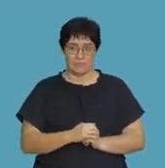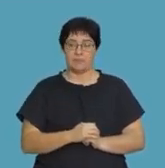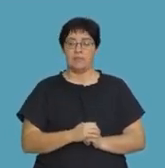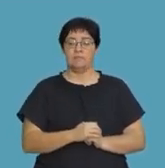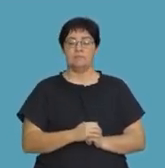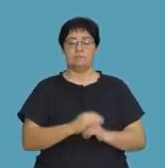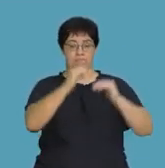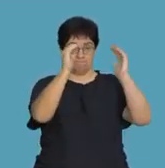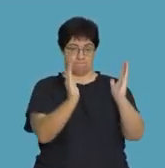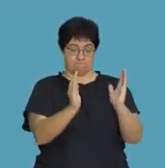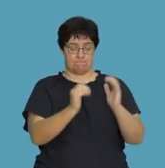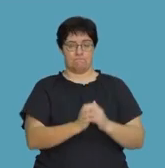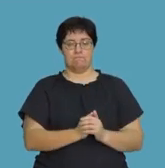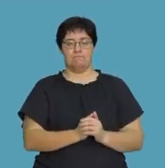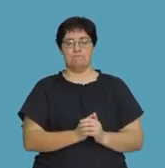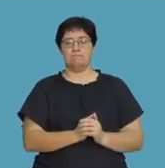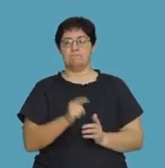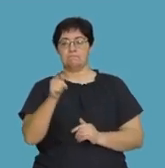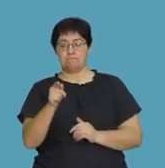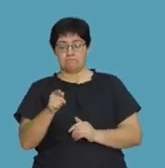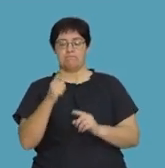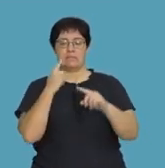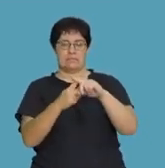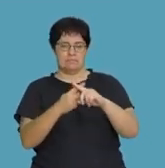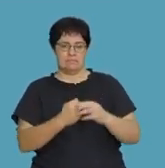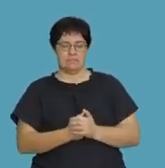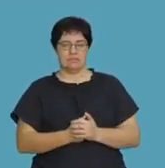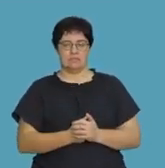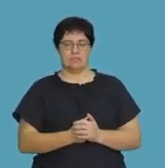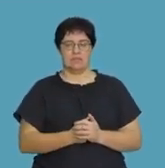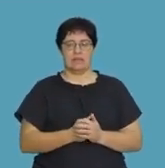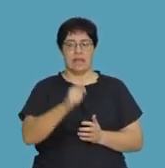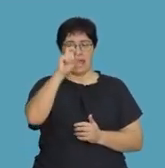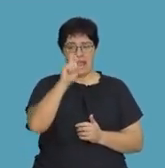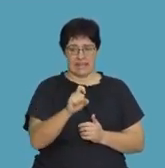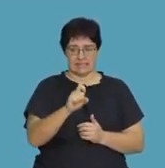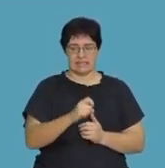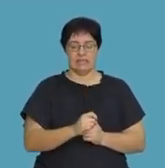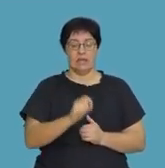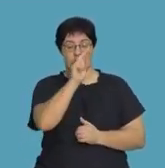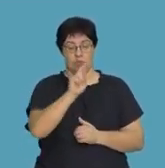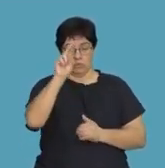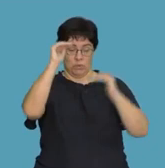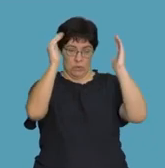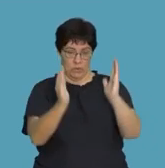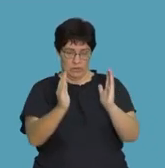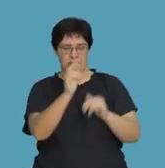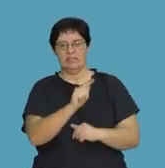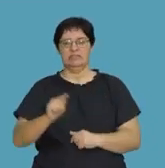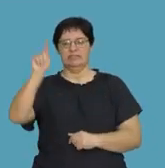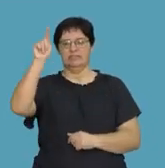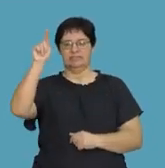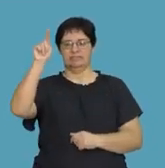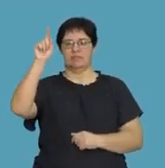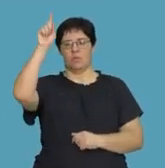then multiply by this one here will be x to the exponent of 2 multiplied